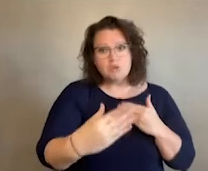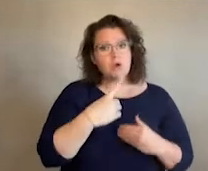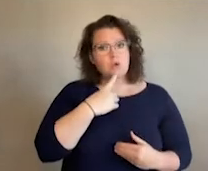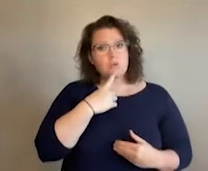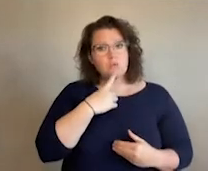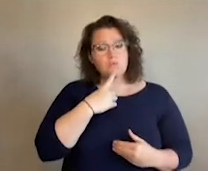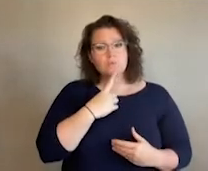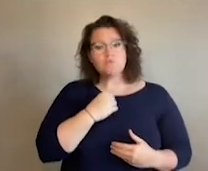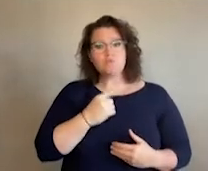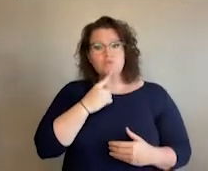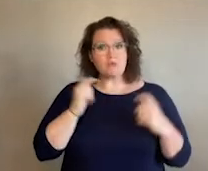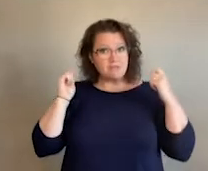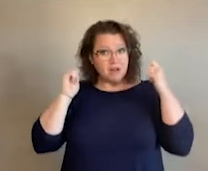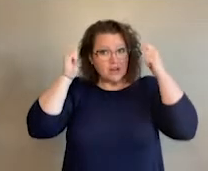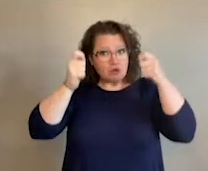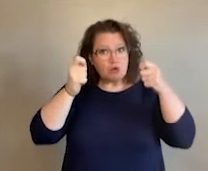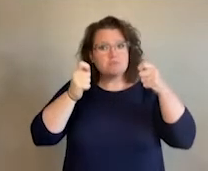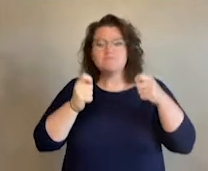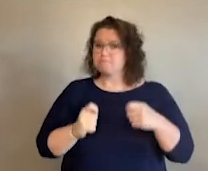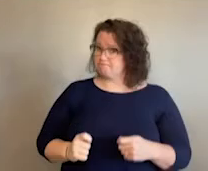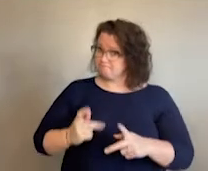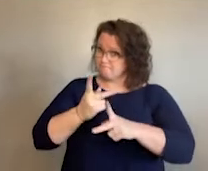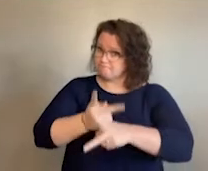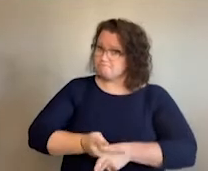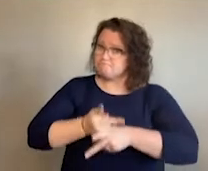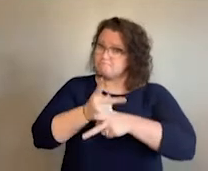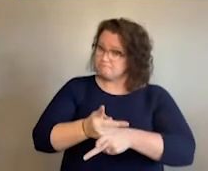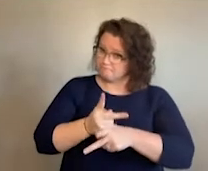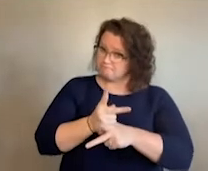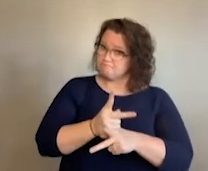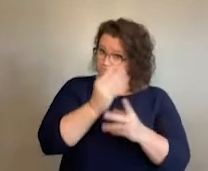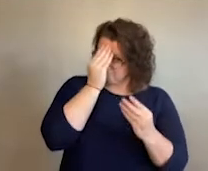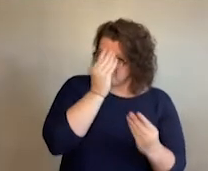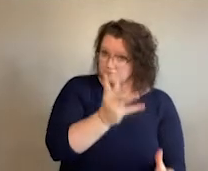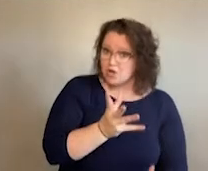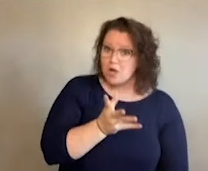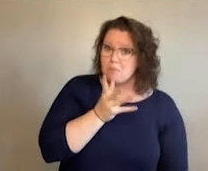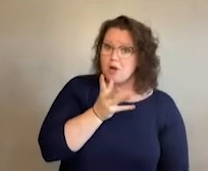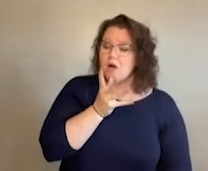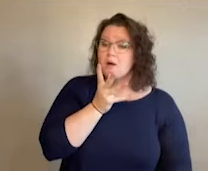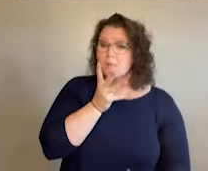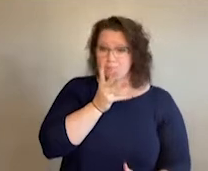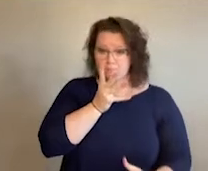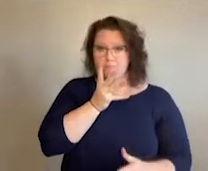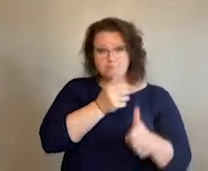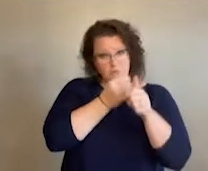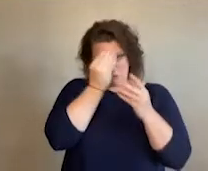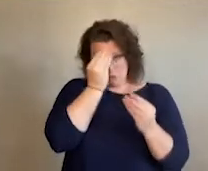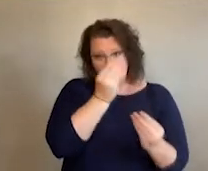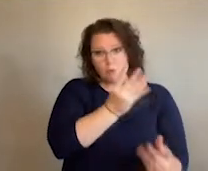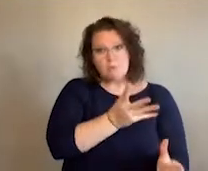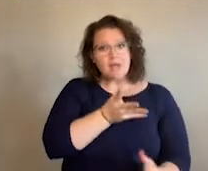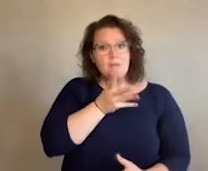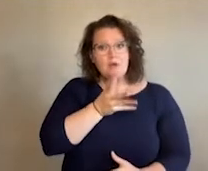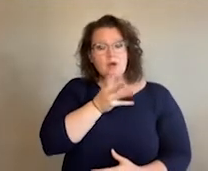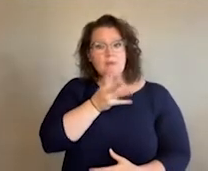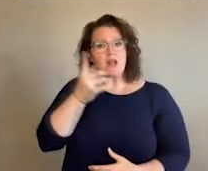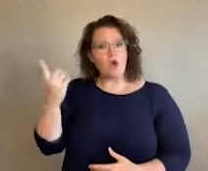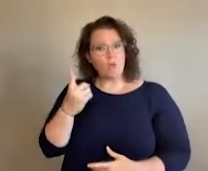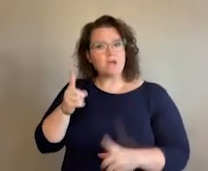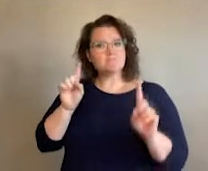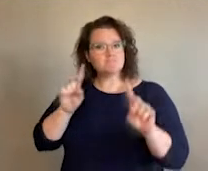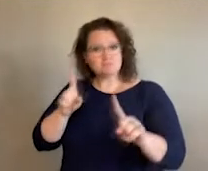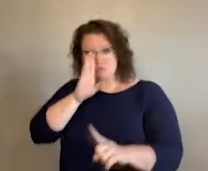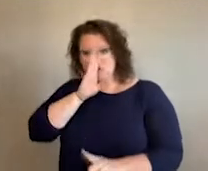was careful to obey her mother and not to loiter on the way when she was sent on errands.